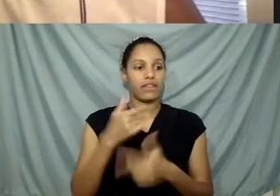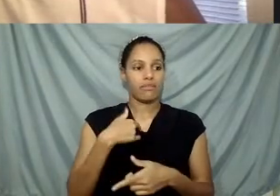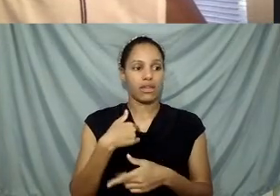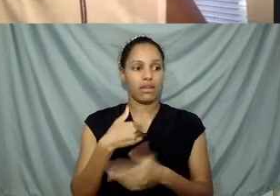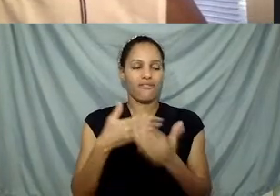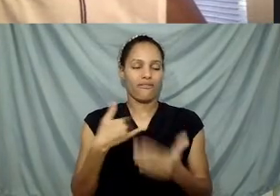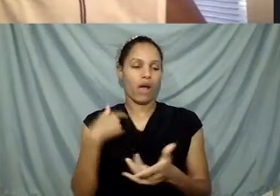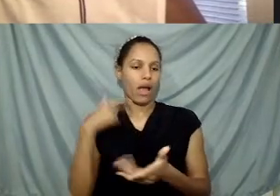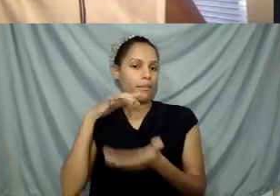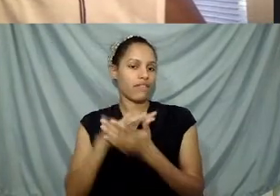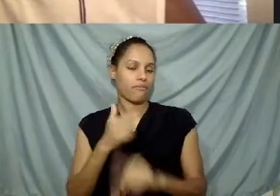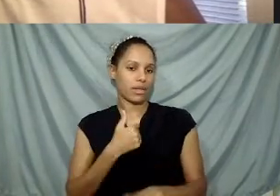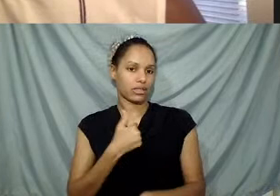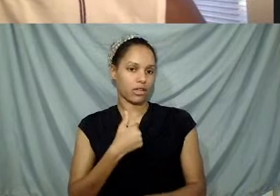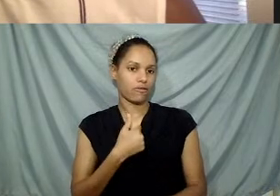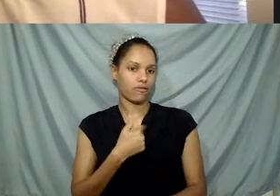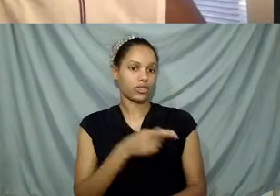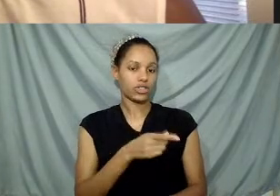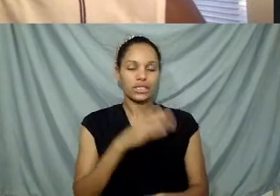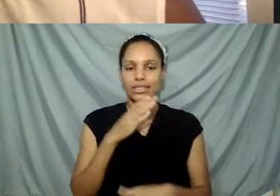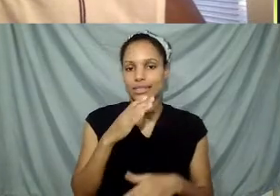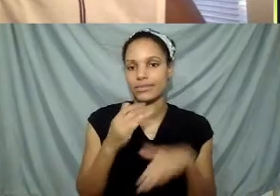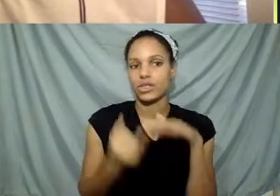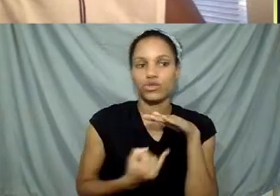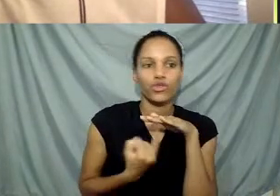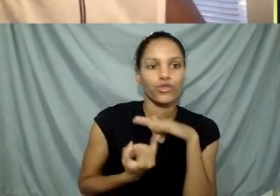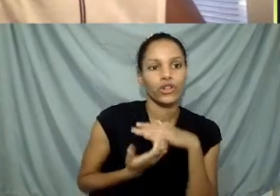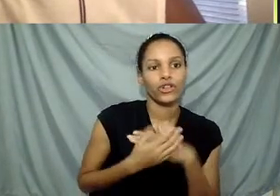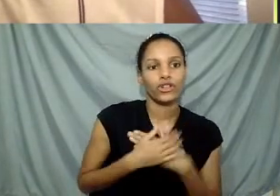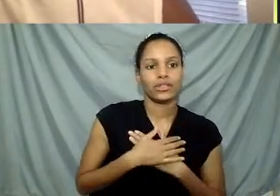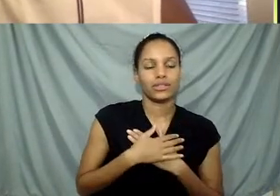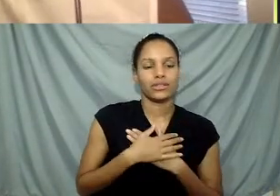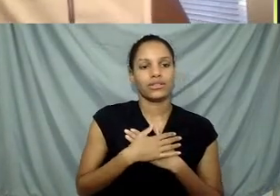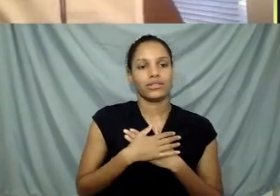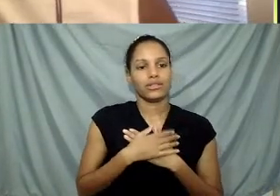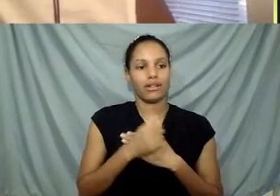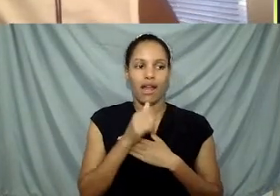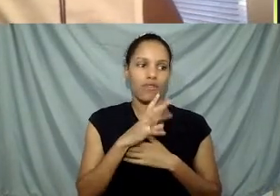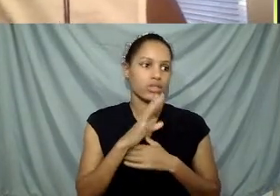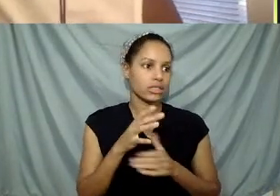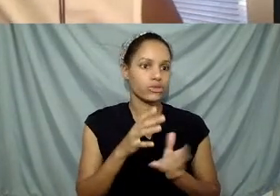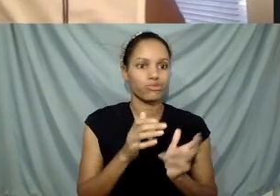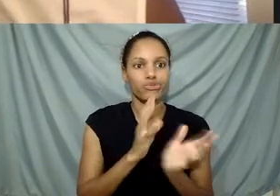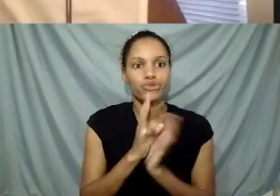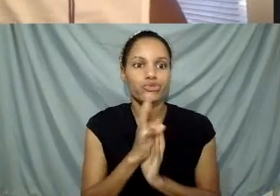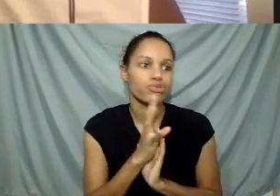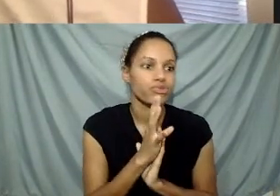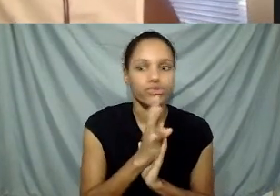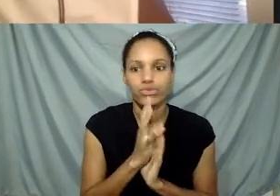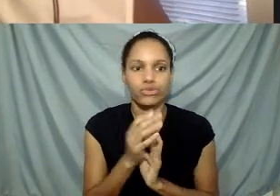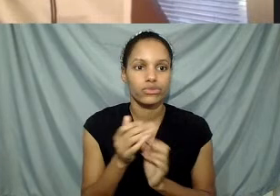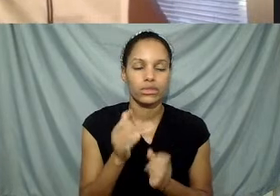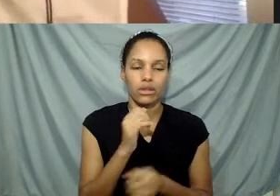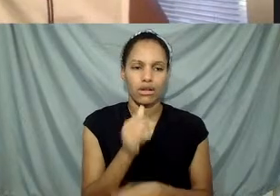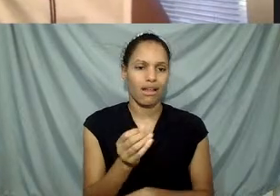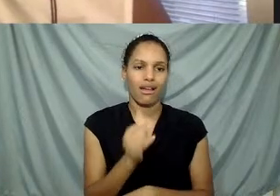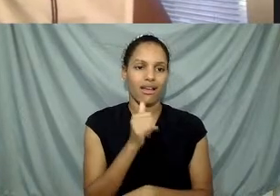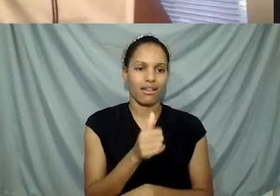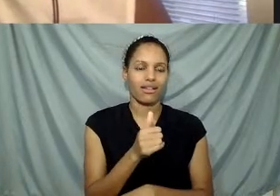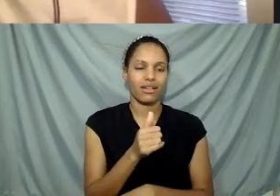very introverted. She's not very talkative, doesn't really go out much.